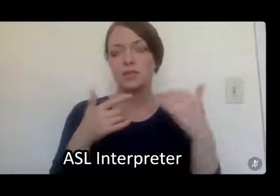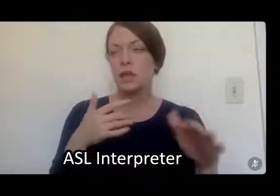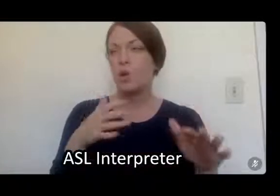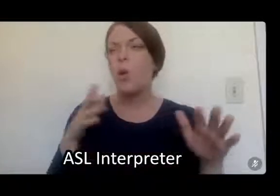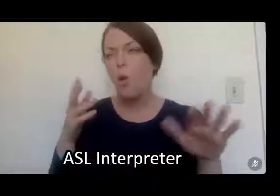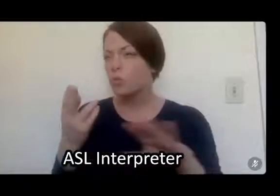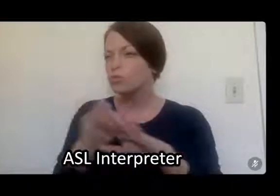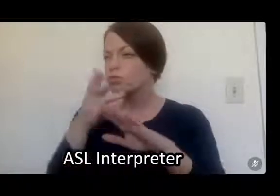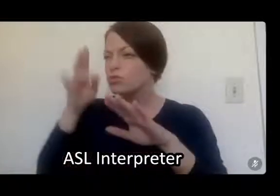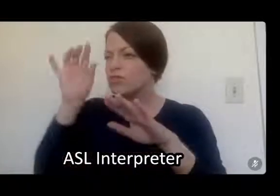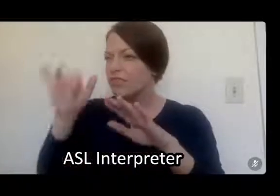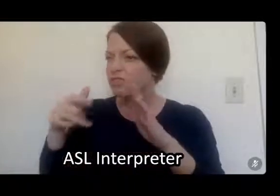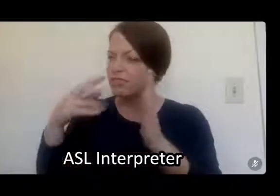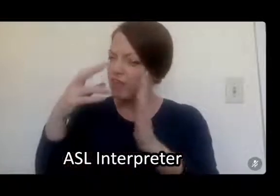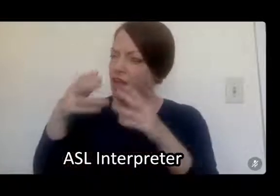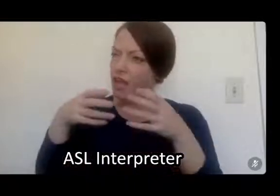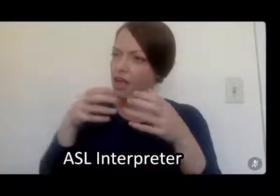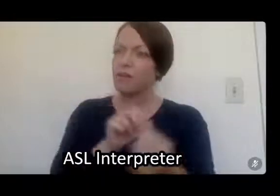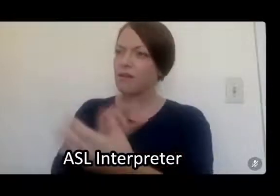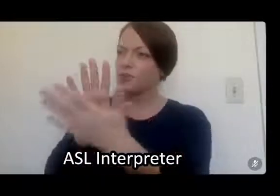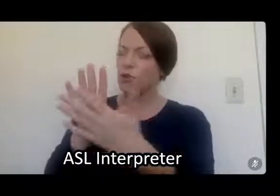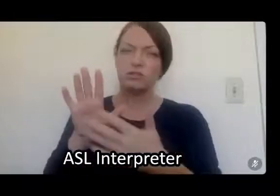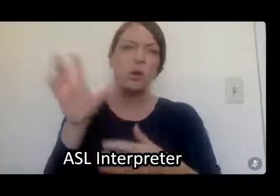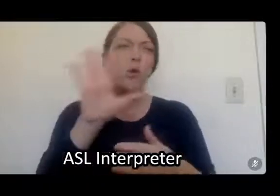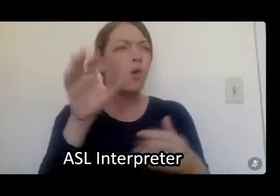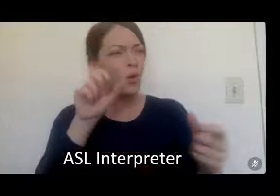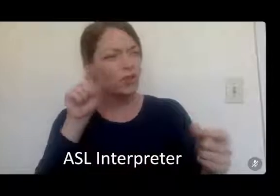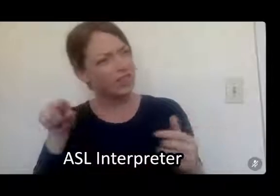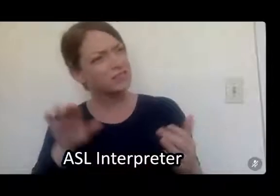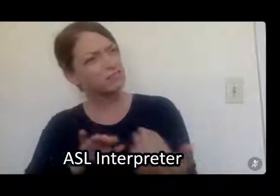into a group debate about how you're going to use it or what